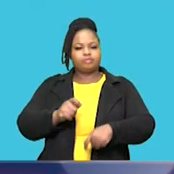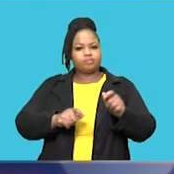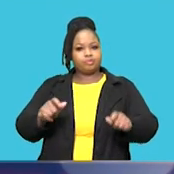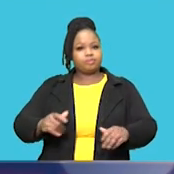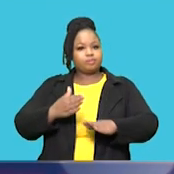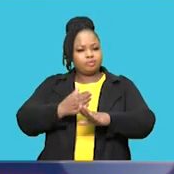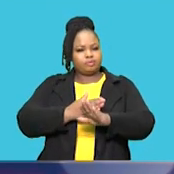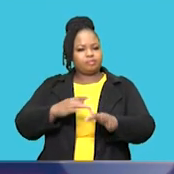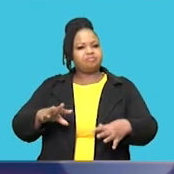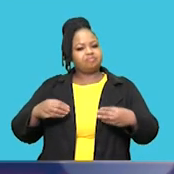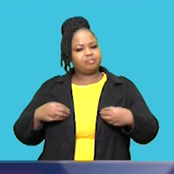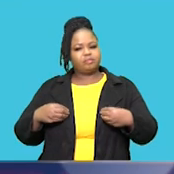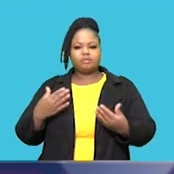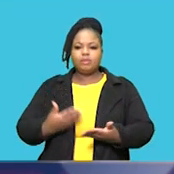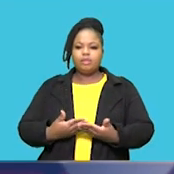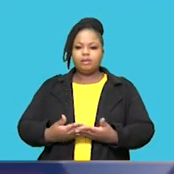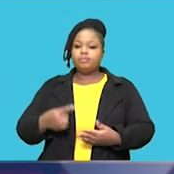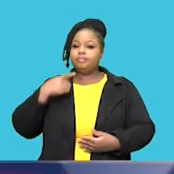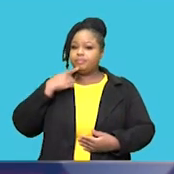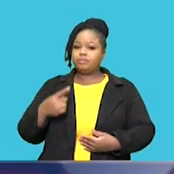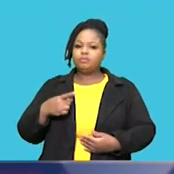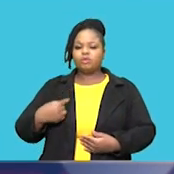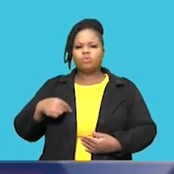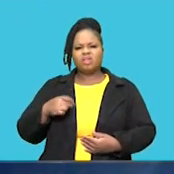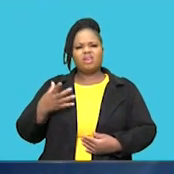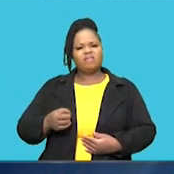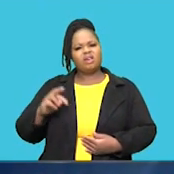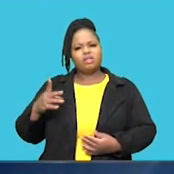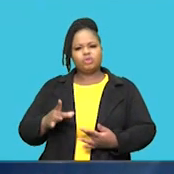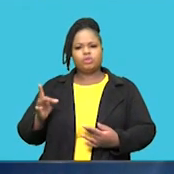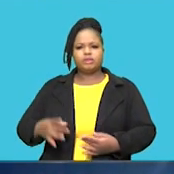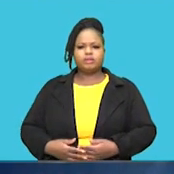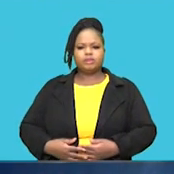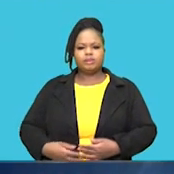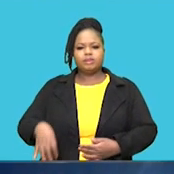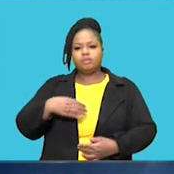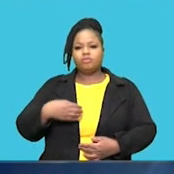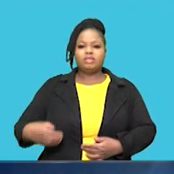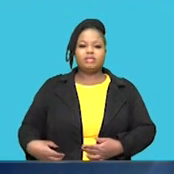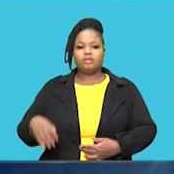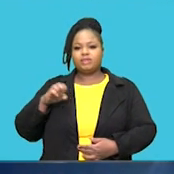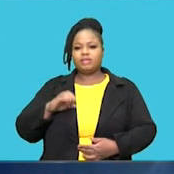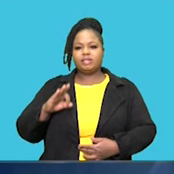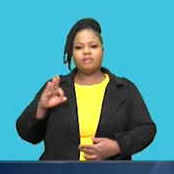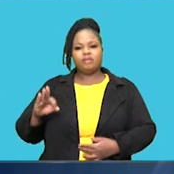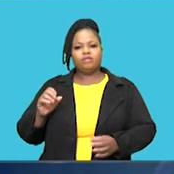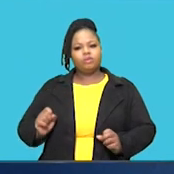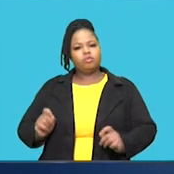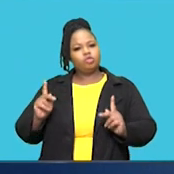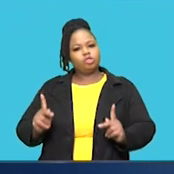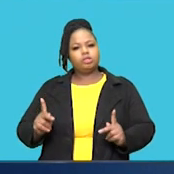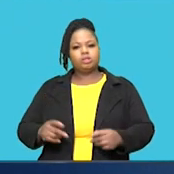accept that there is an alternative. The president of the Economic Freedom Fighters had a chance to address